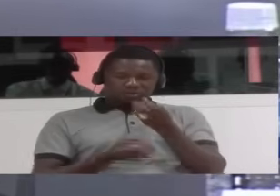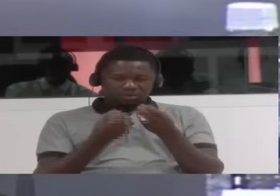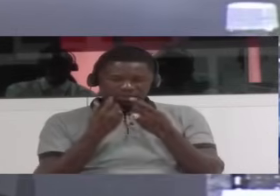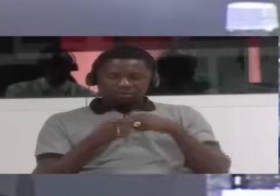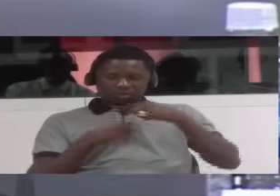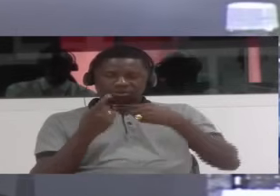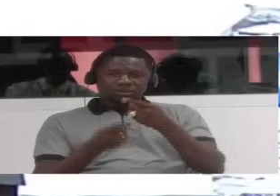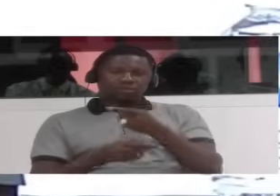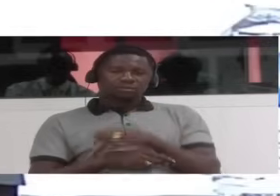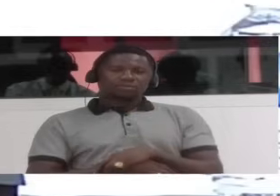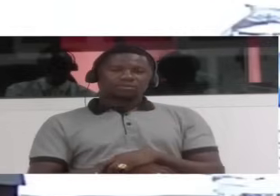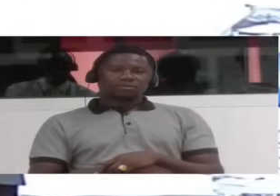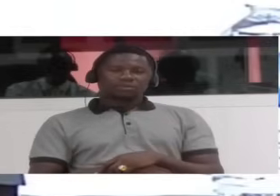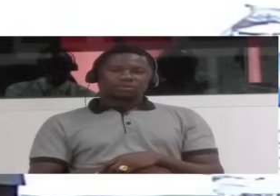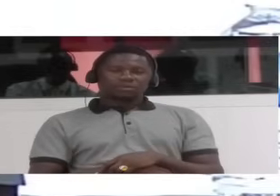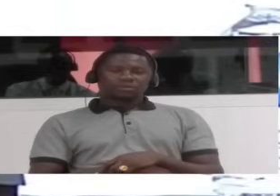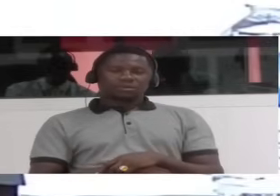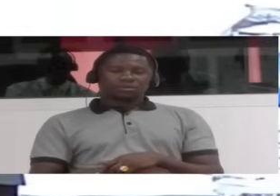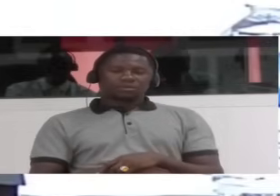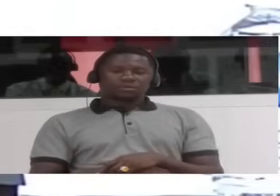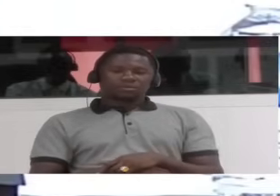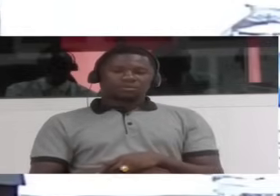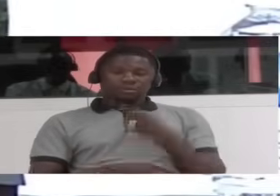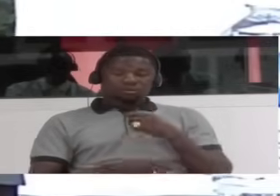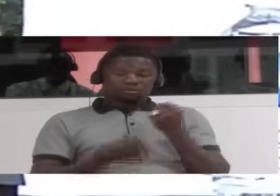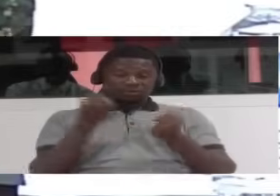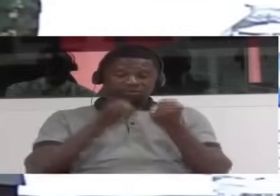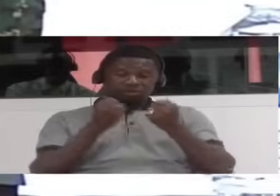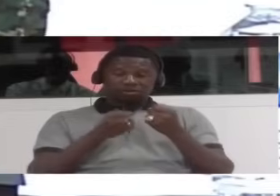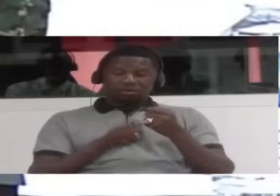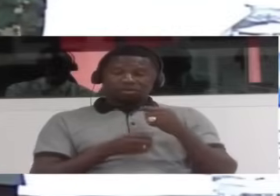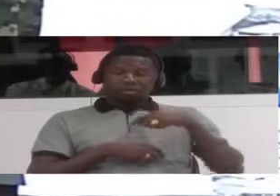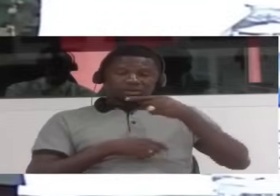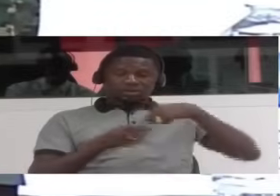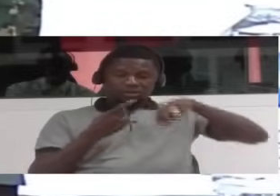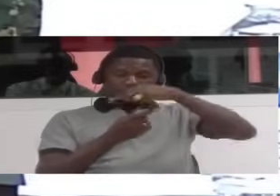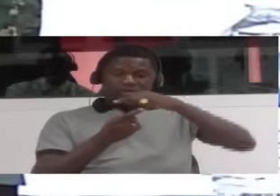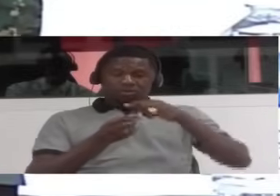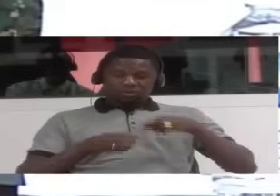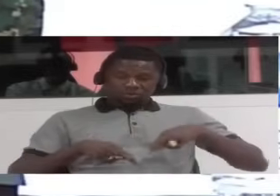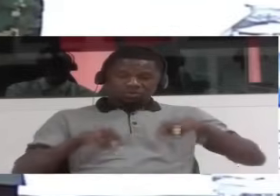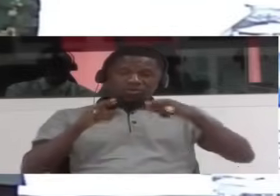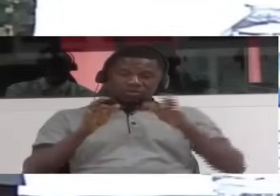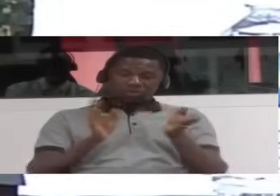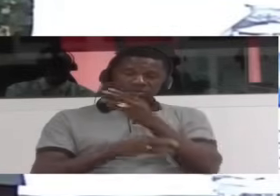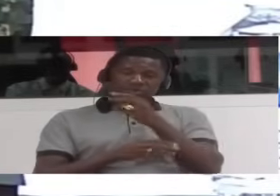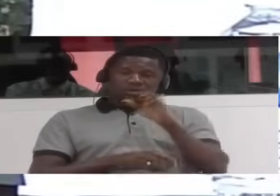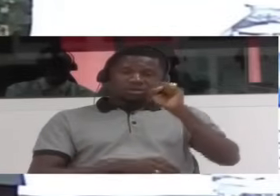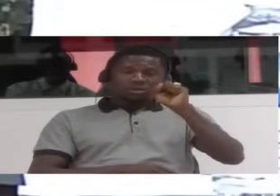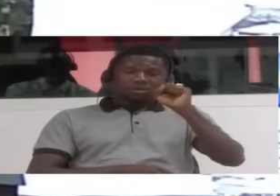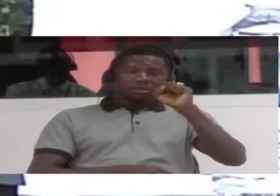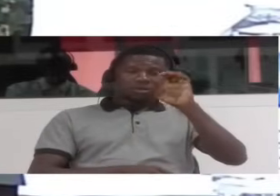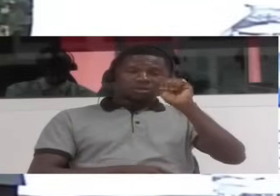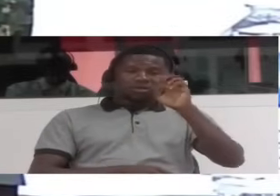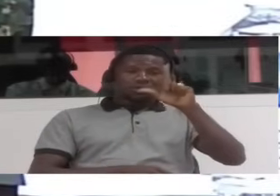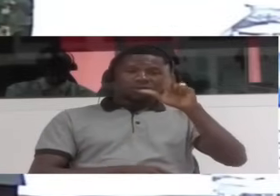it? That was a vehicle around the road going to Slate. Sleety. Also, the